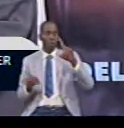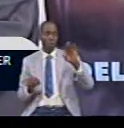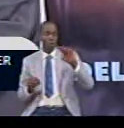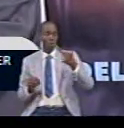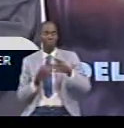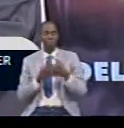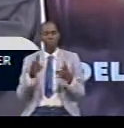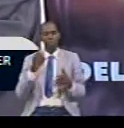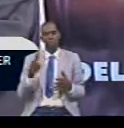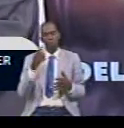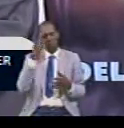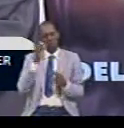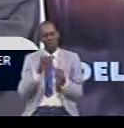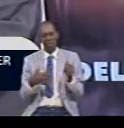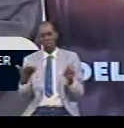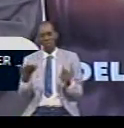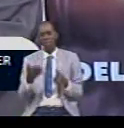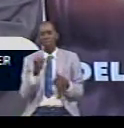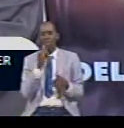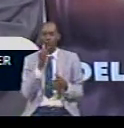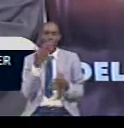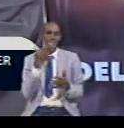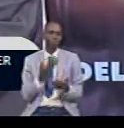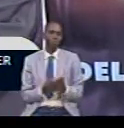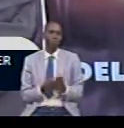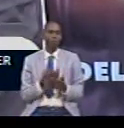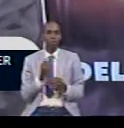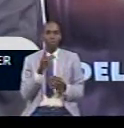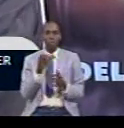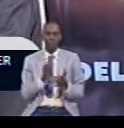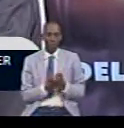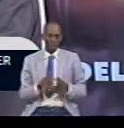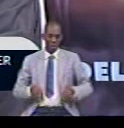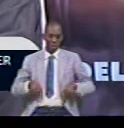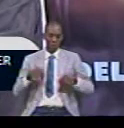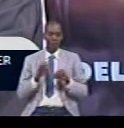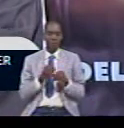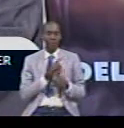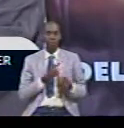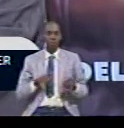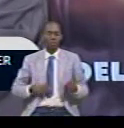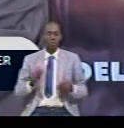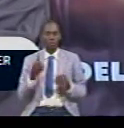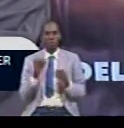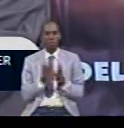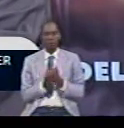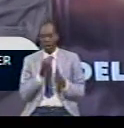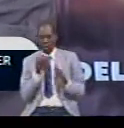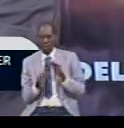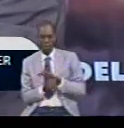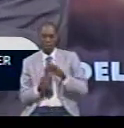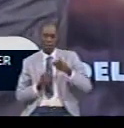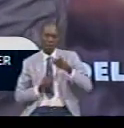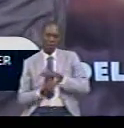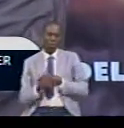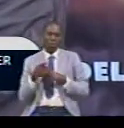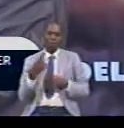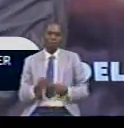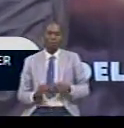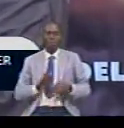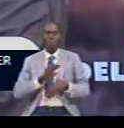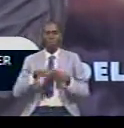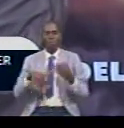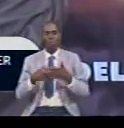talking about the believer, the one that dwells in the Lord, the one that dwells under the shadow of the Almighty. It says, he